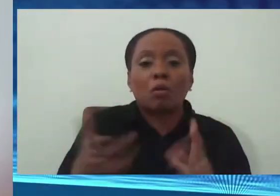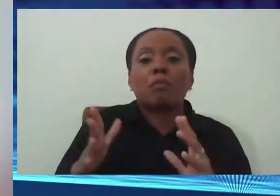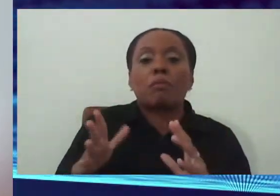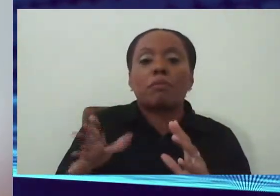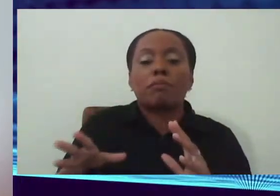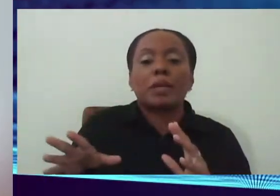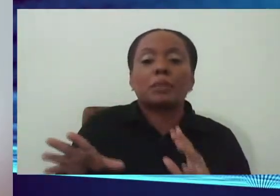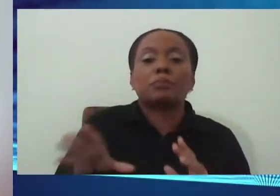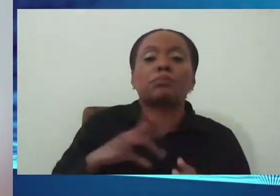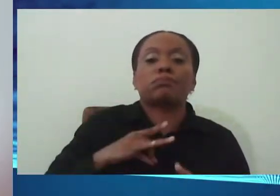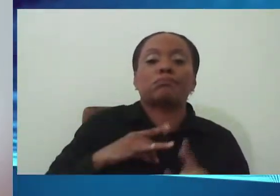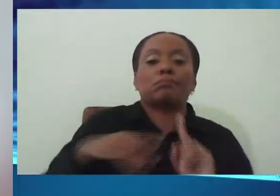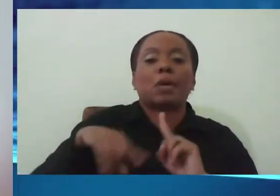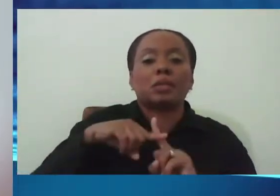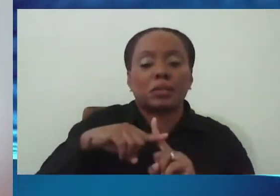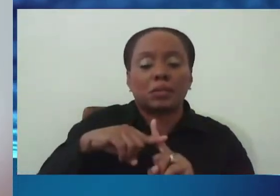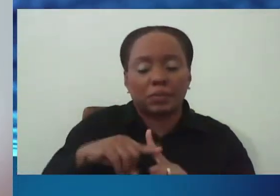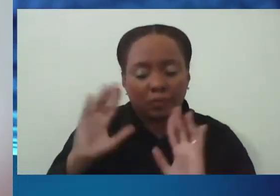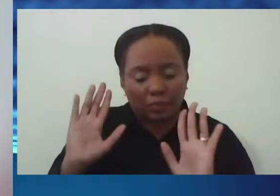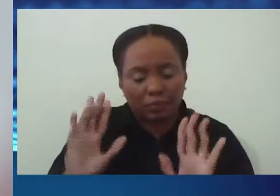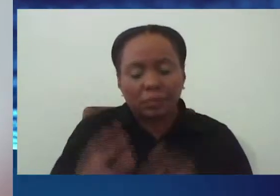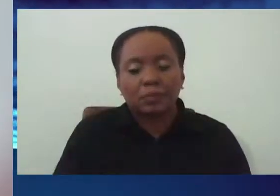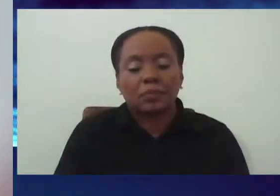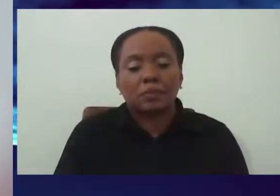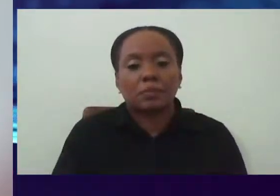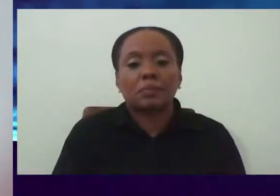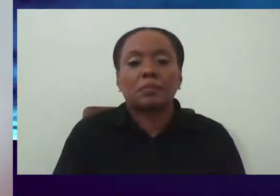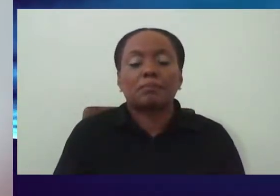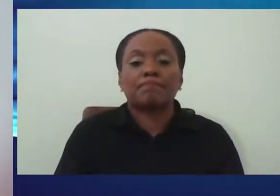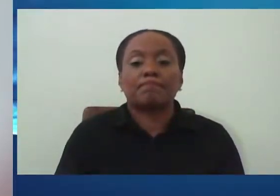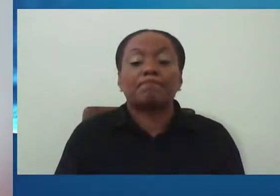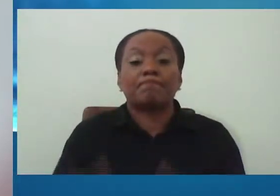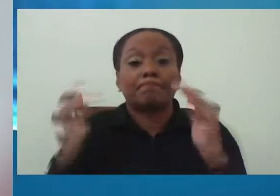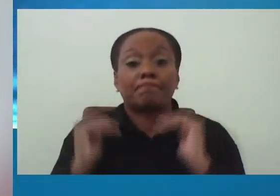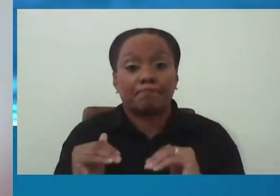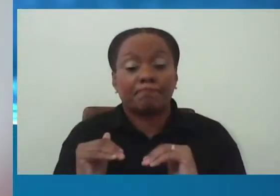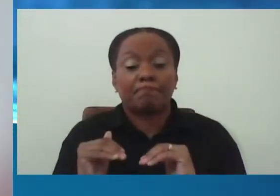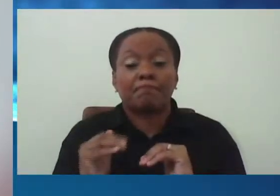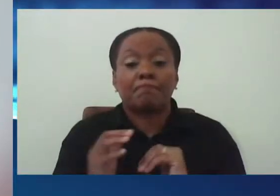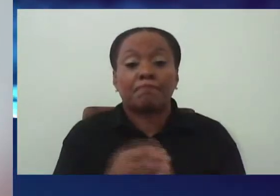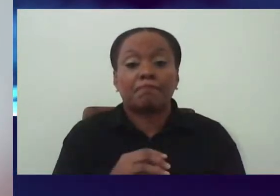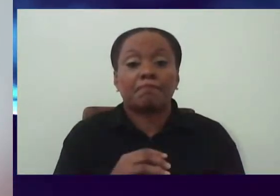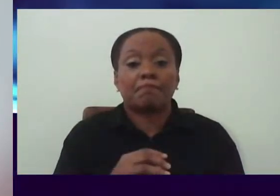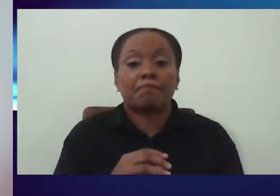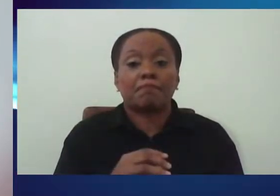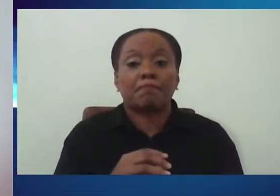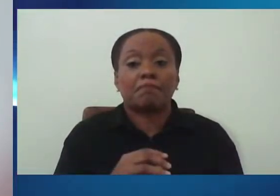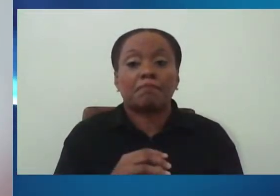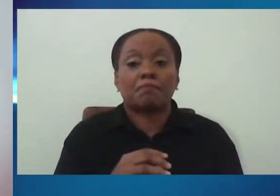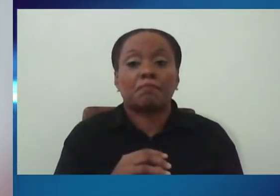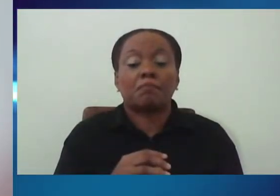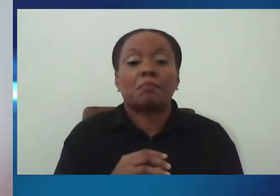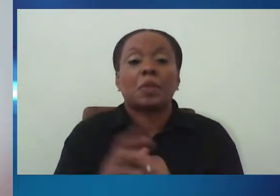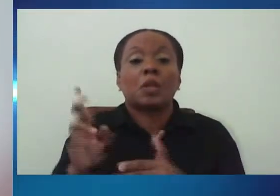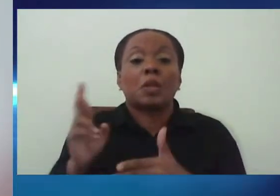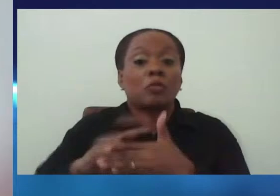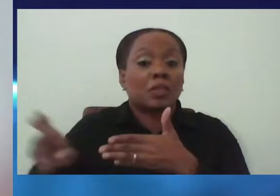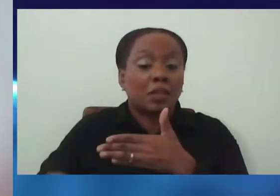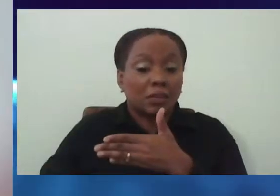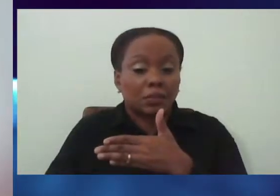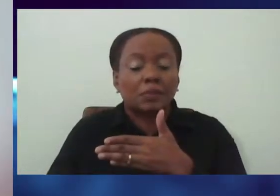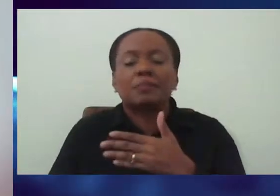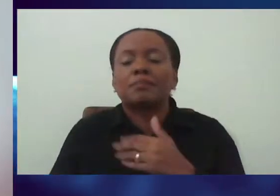who definitely has COVID. So that's the first piece. The next piece is the receipt of results. Now,